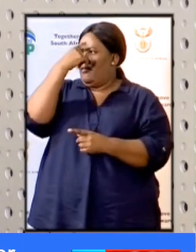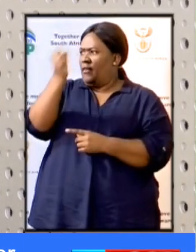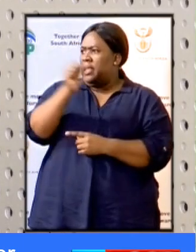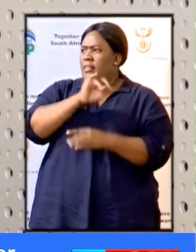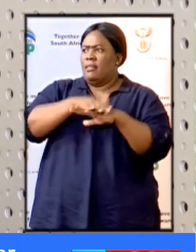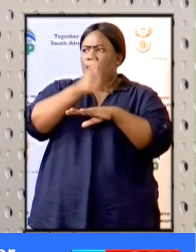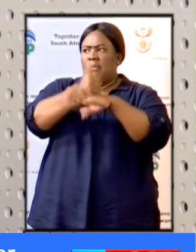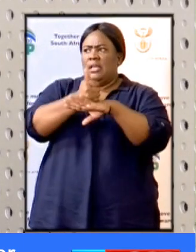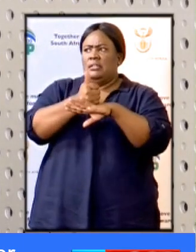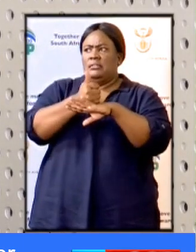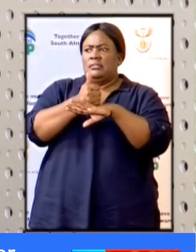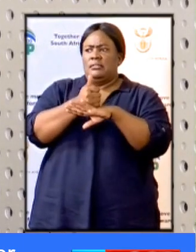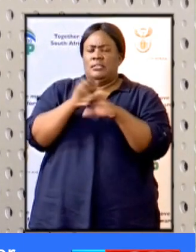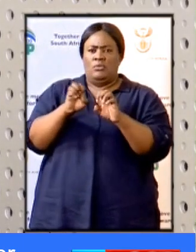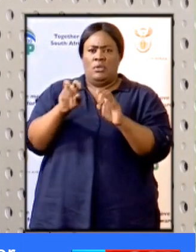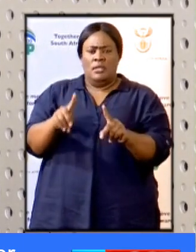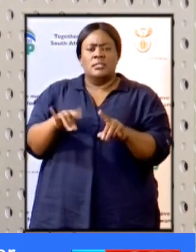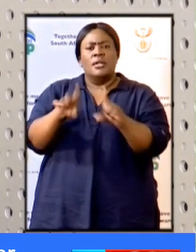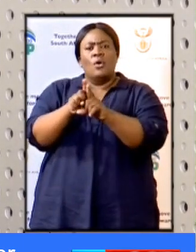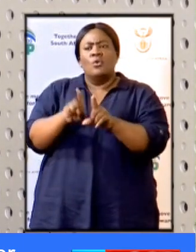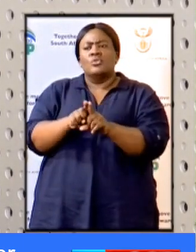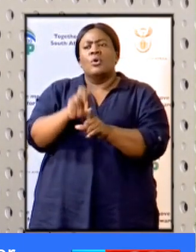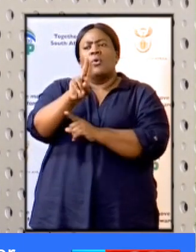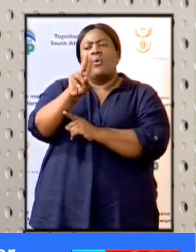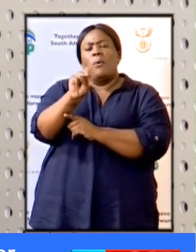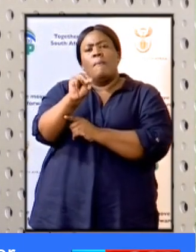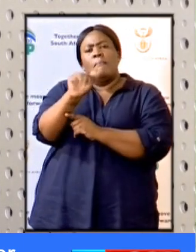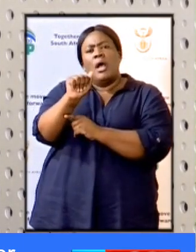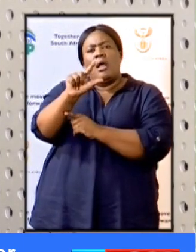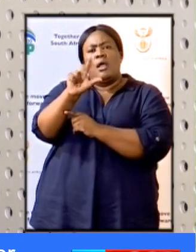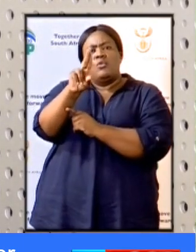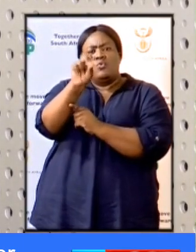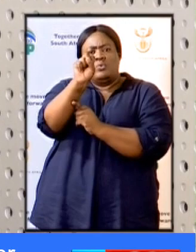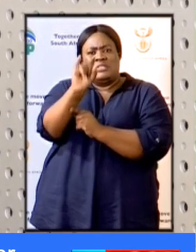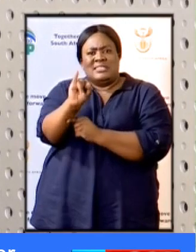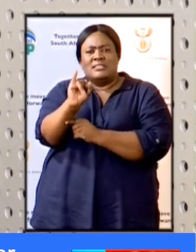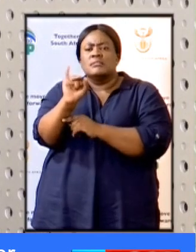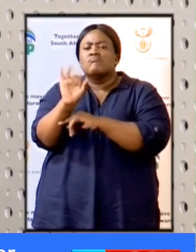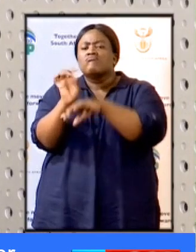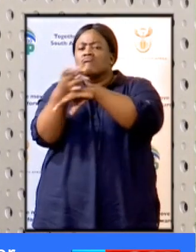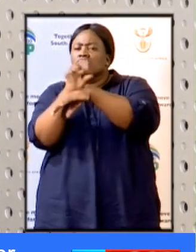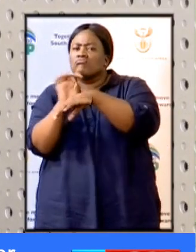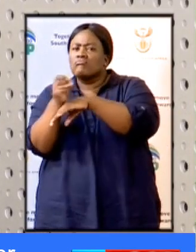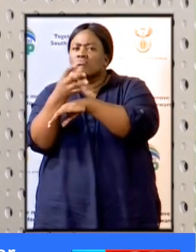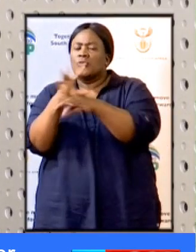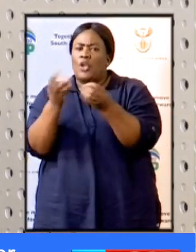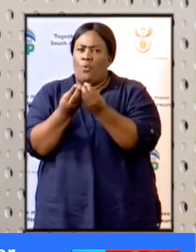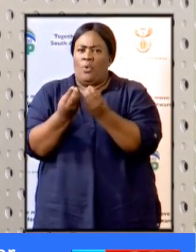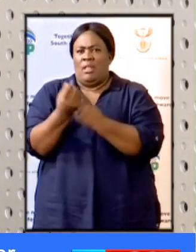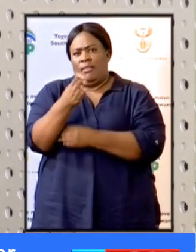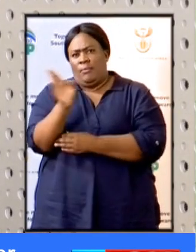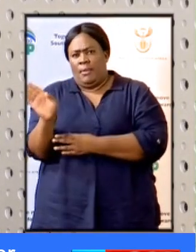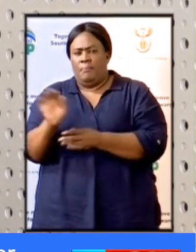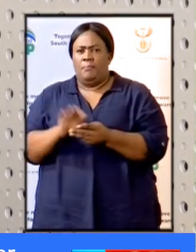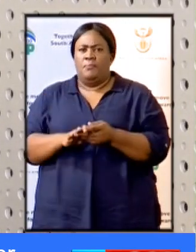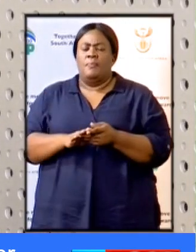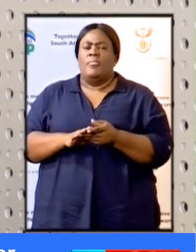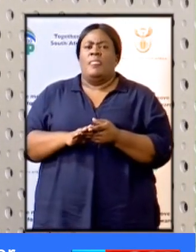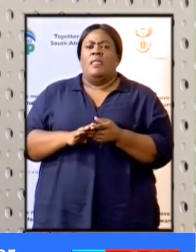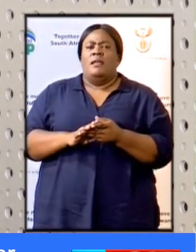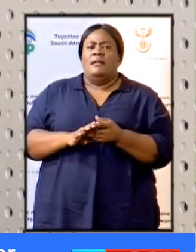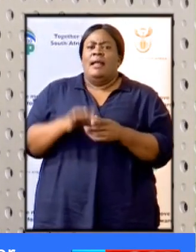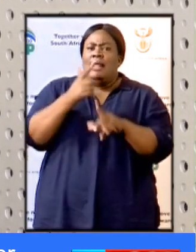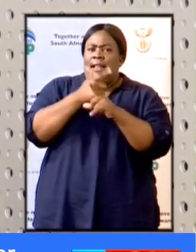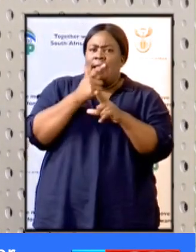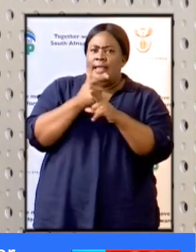we consulted UMalusi also as our examining body, with the Education Labor Relations Council, with the